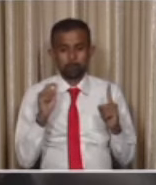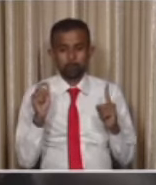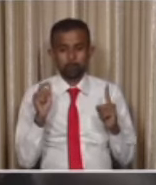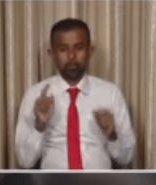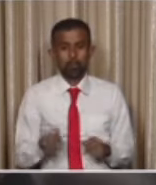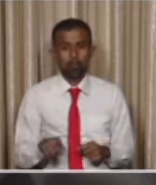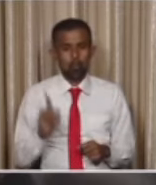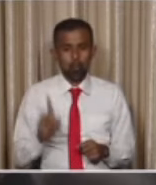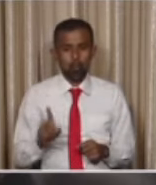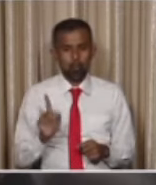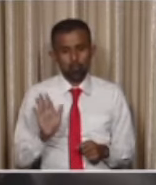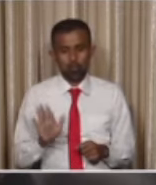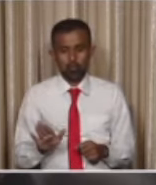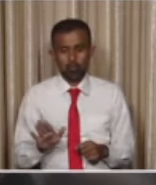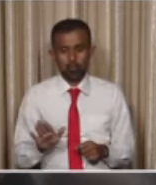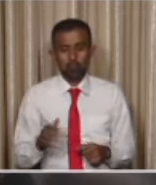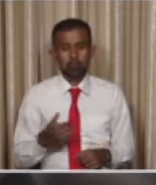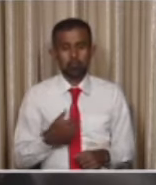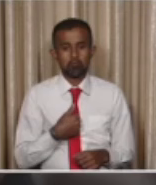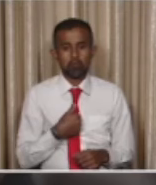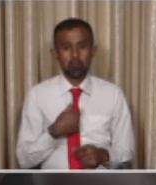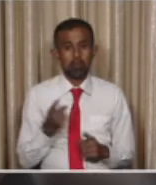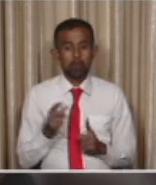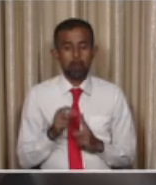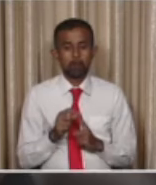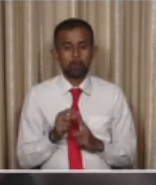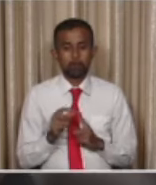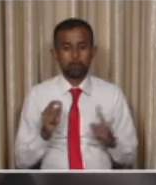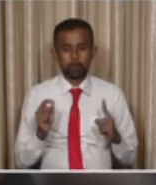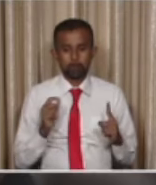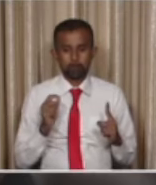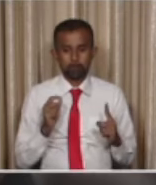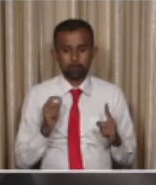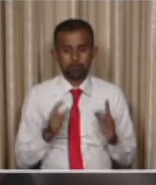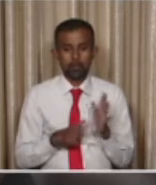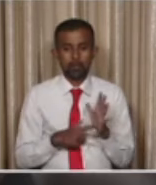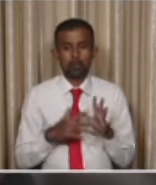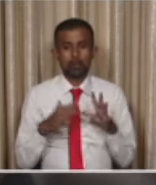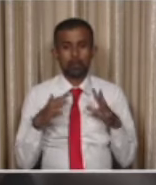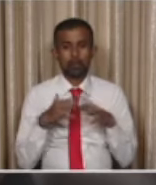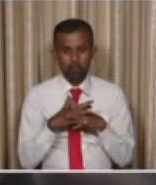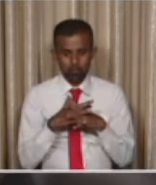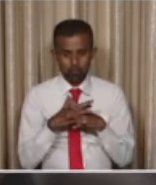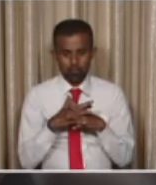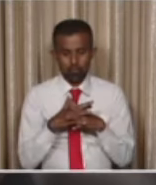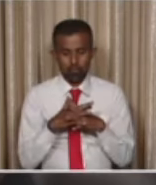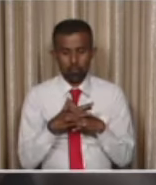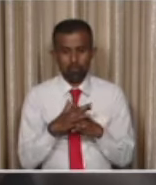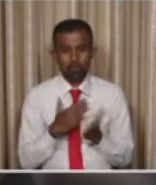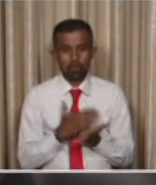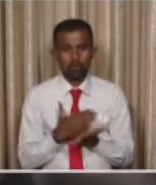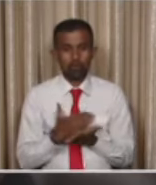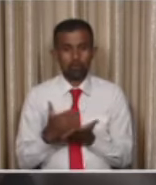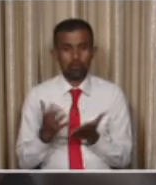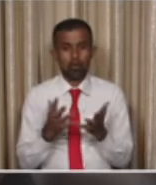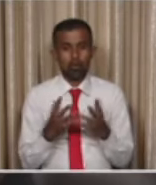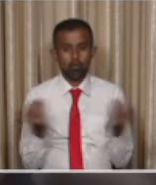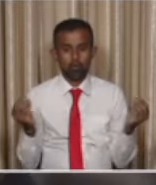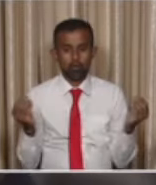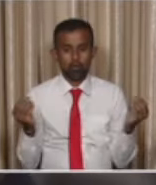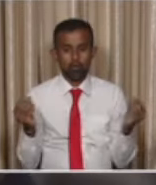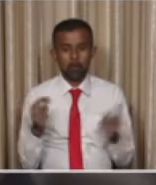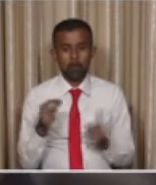that legal tangle and to enable provincial council elections to be